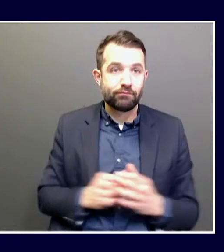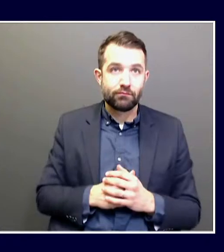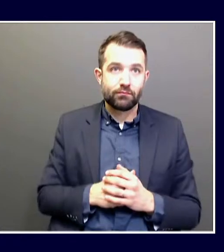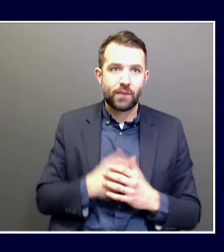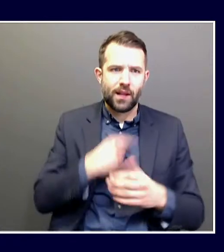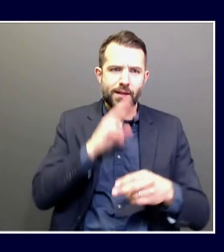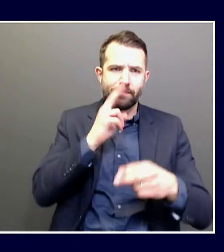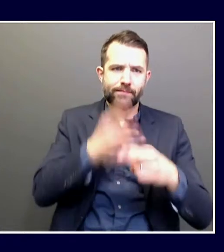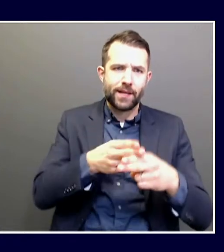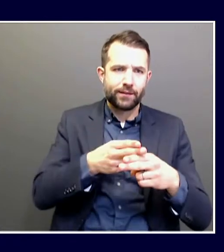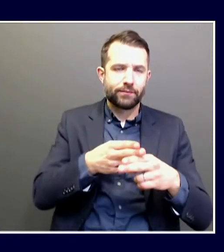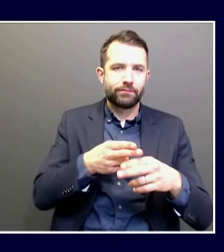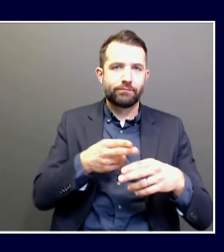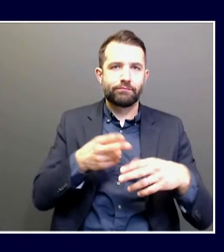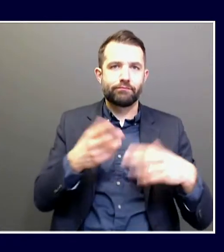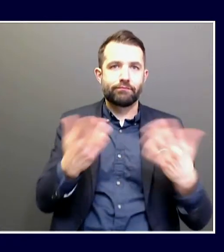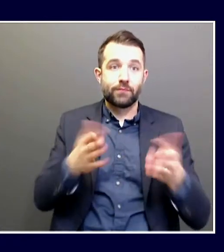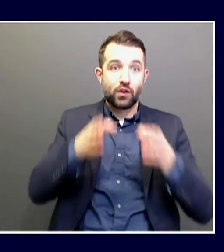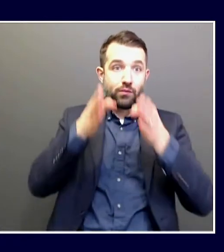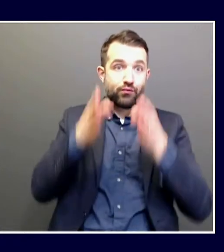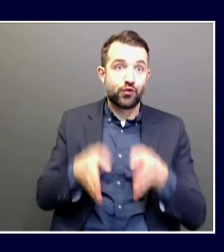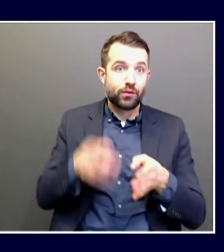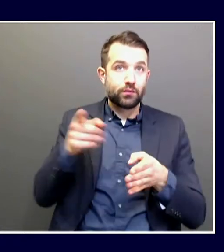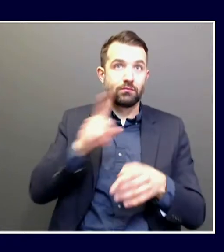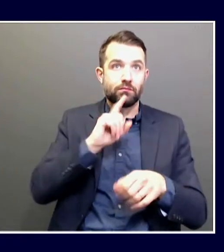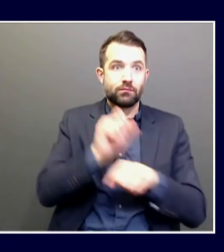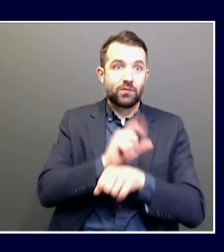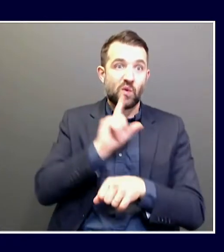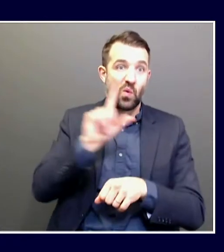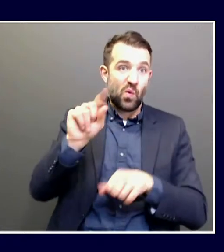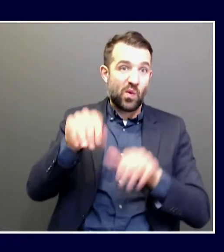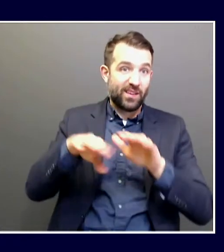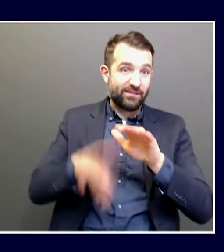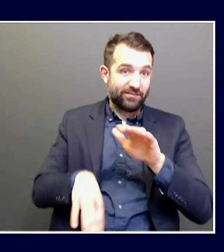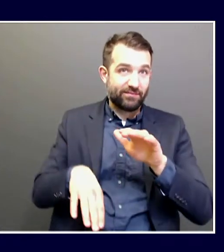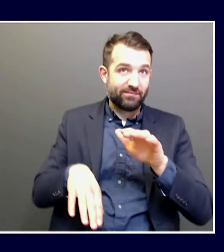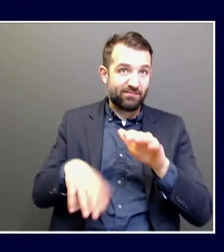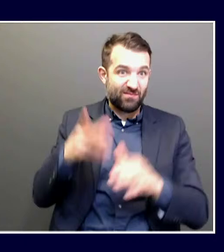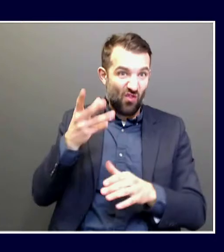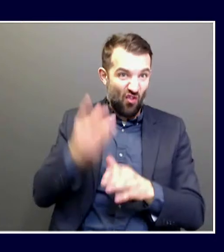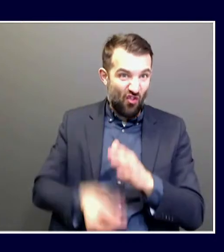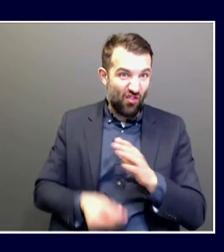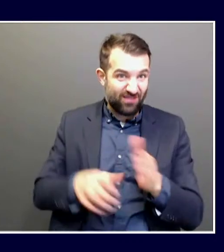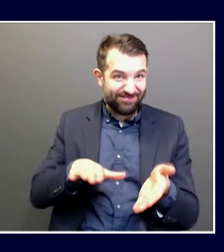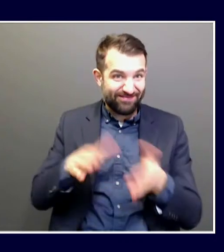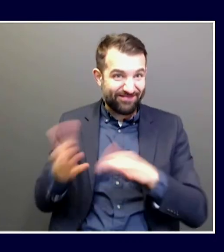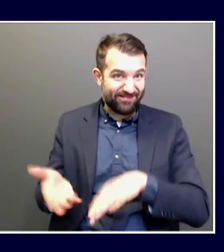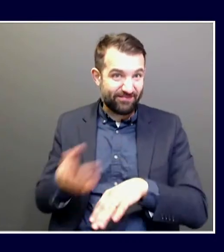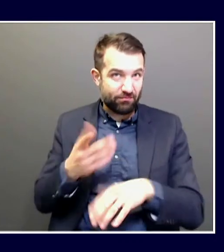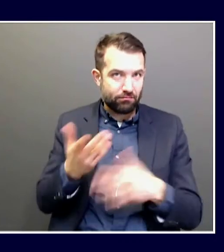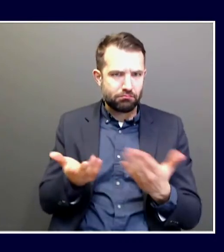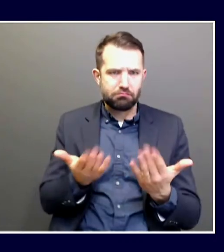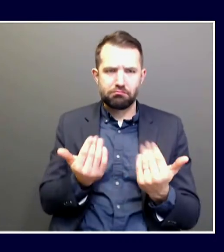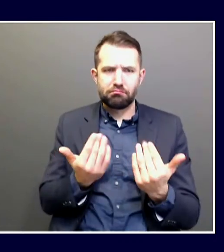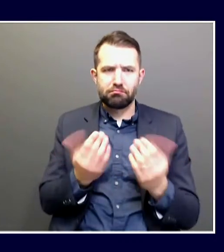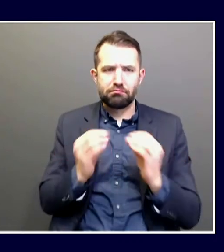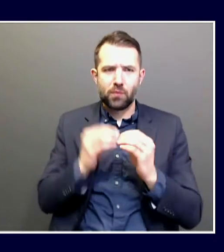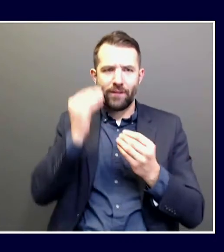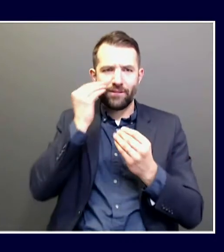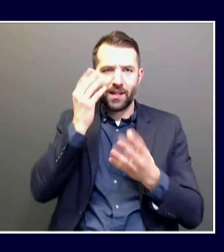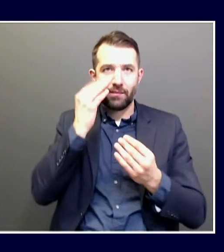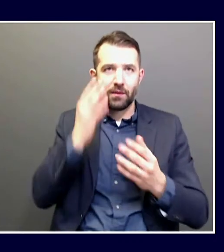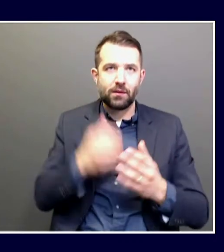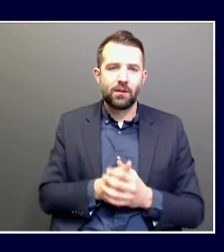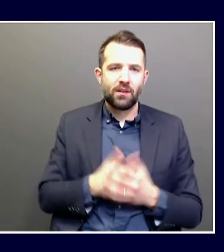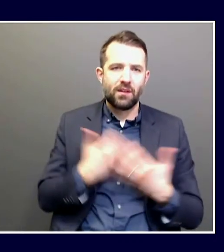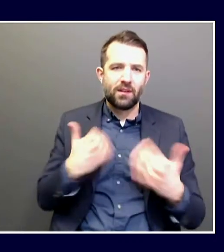of somebody under the age of 20. What do you make of that? Well, it's concerning, Mal. And as you know,